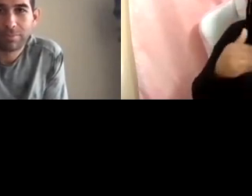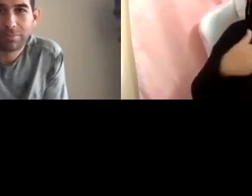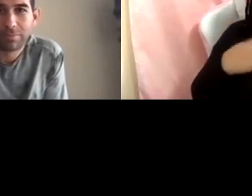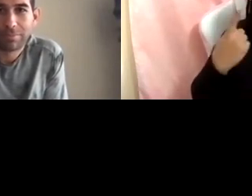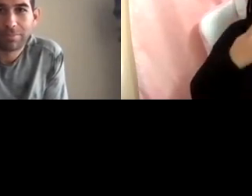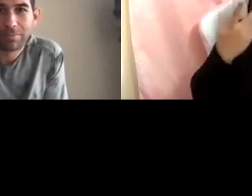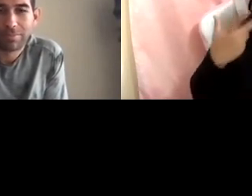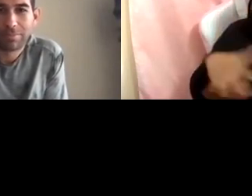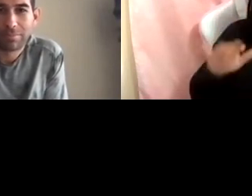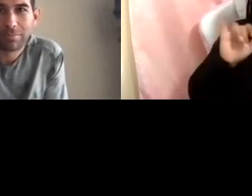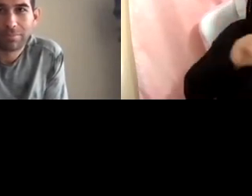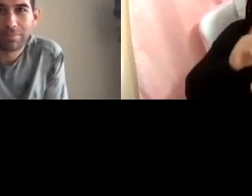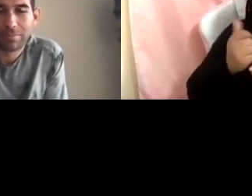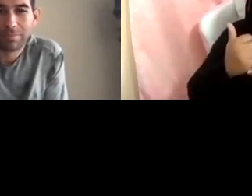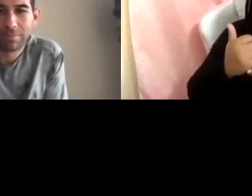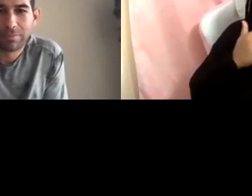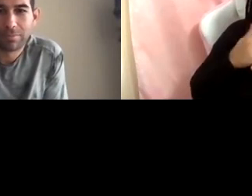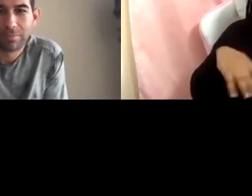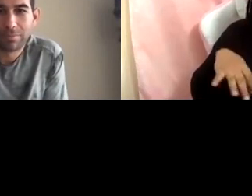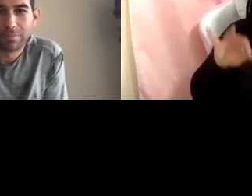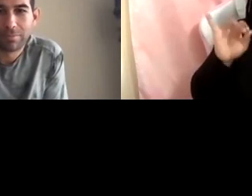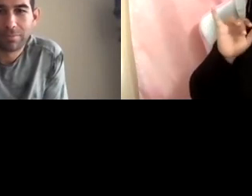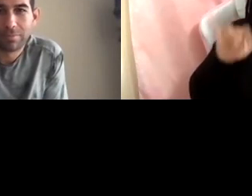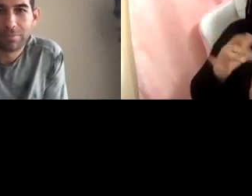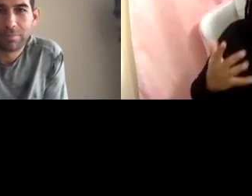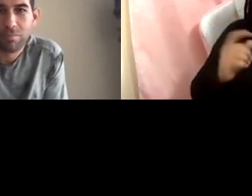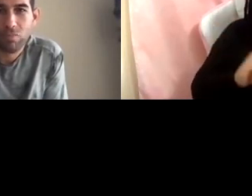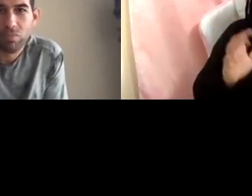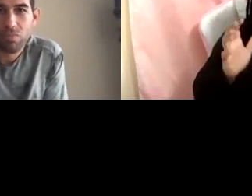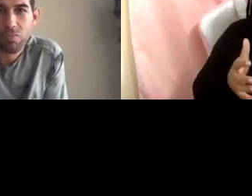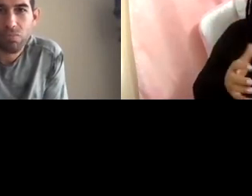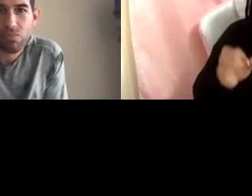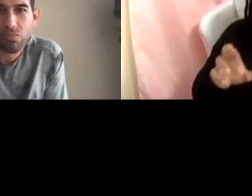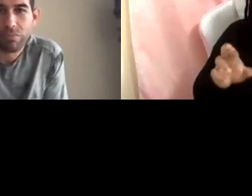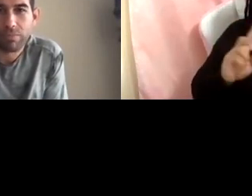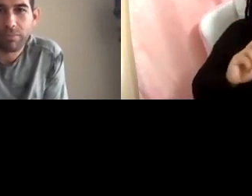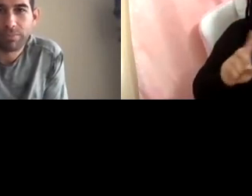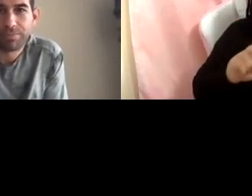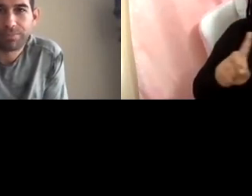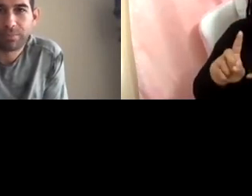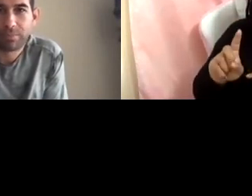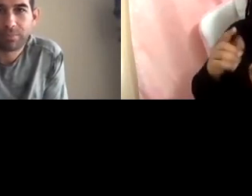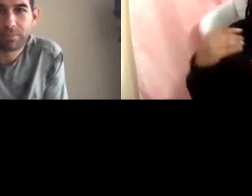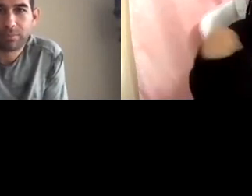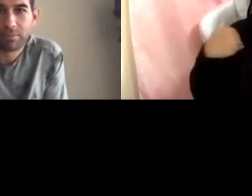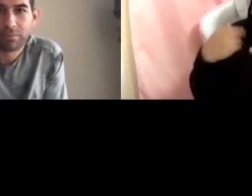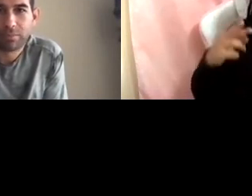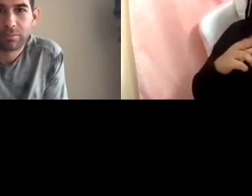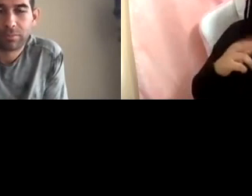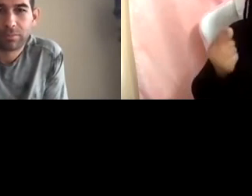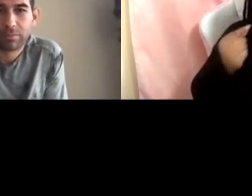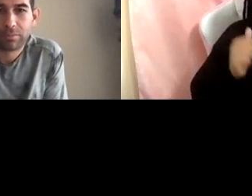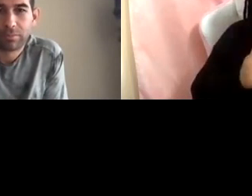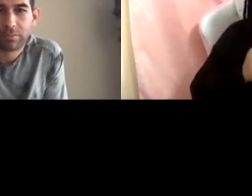So like that's been really helpful for me, is finding, whether it's a writer's group or finding different accountability partners to sort of do that together, where we're